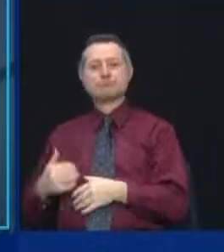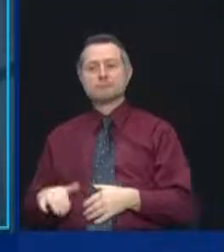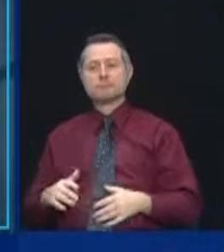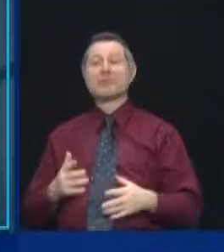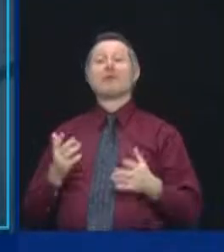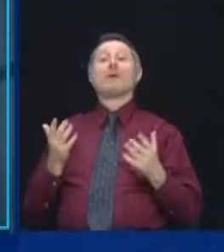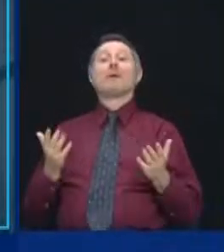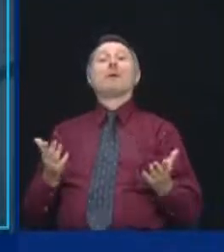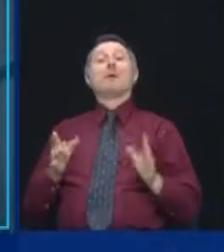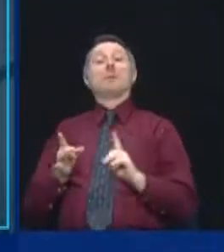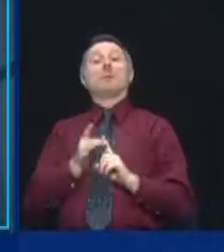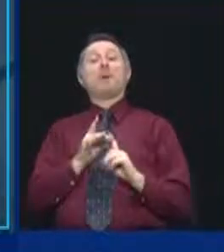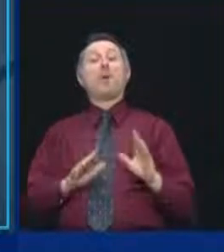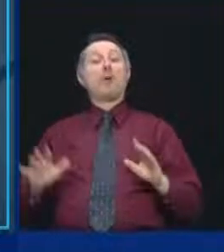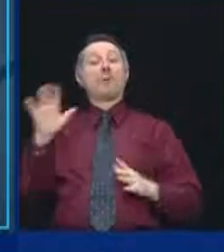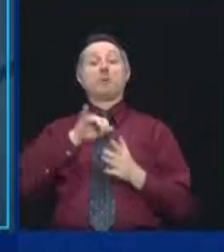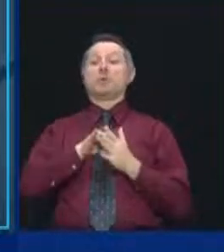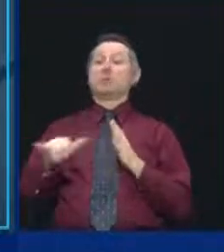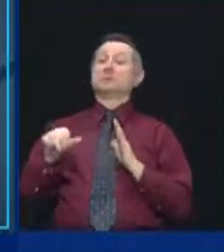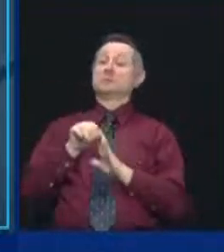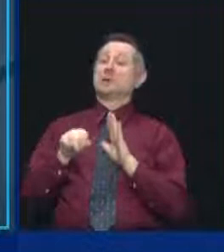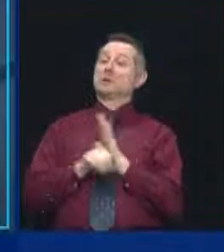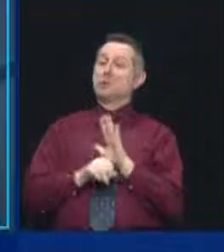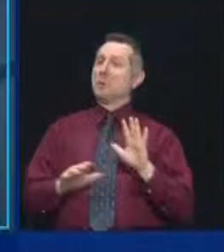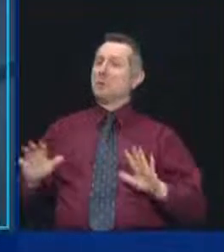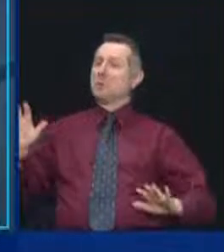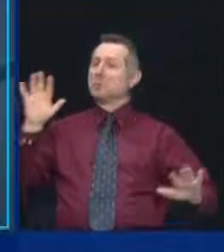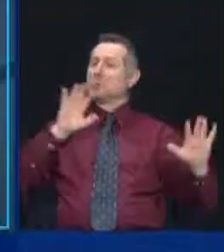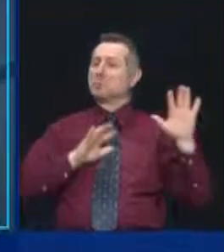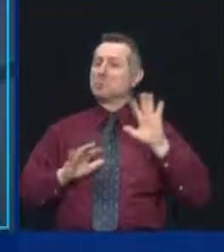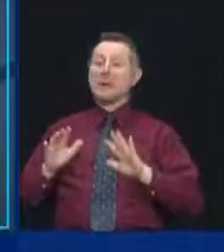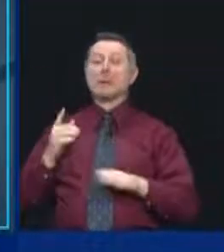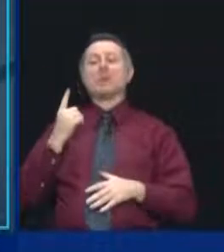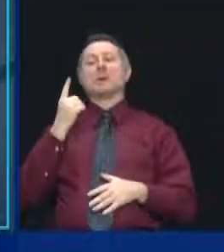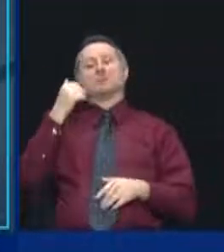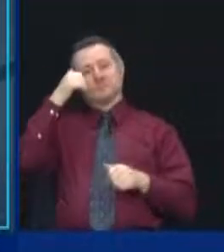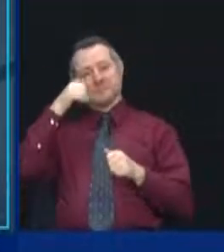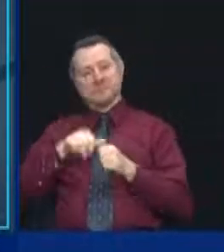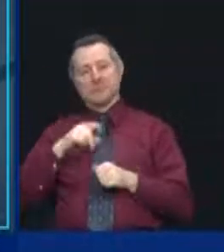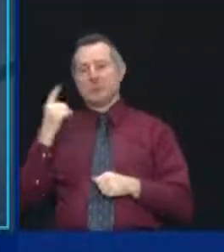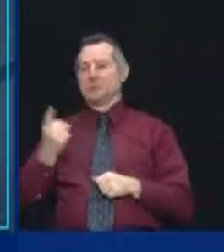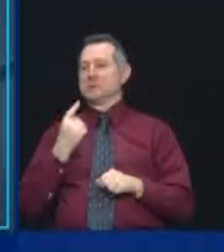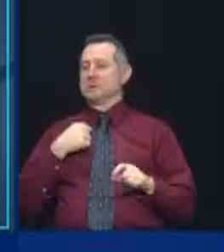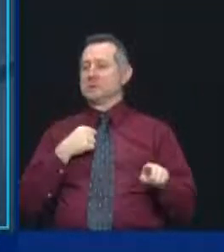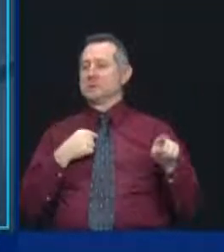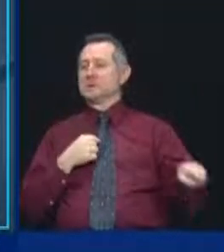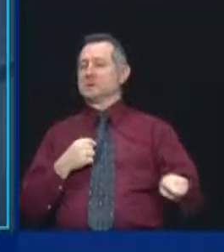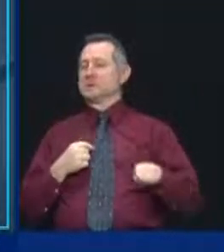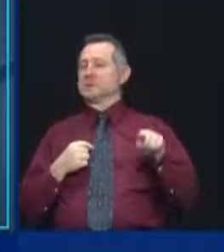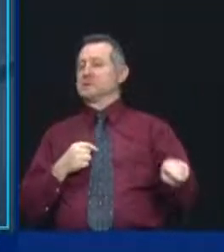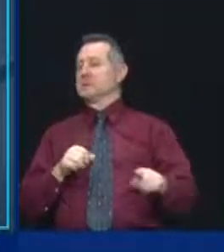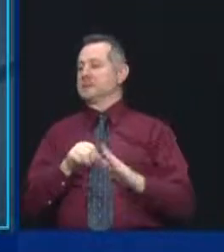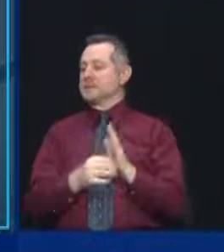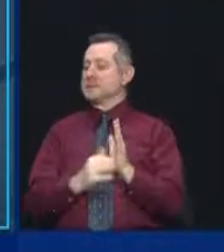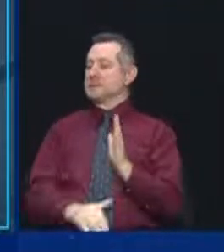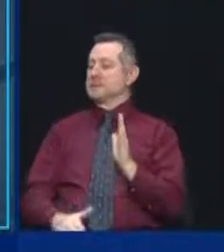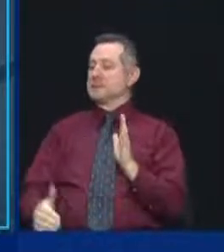Positivity across the state. And I talk about this all the time, but I want people to